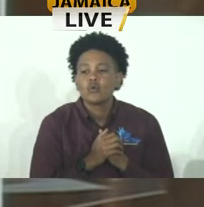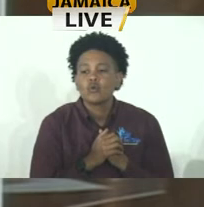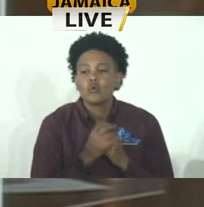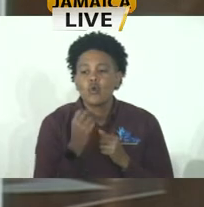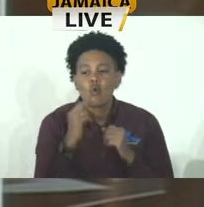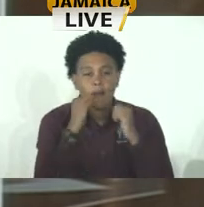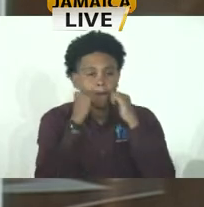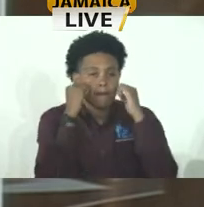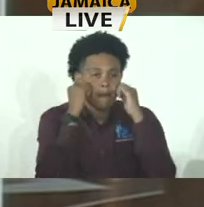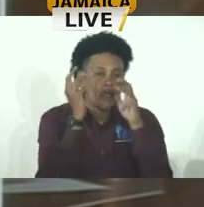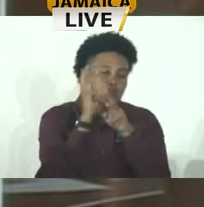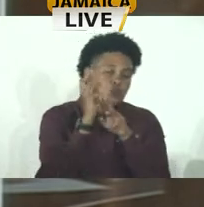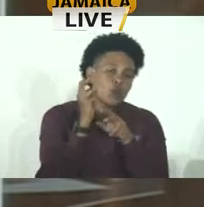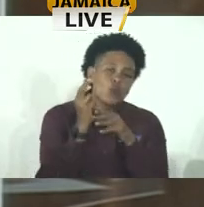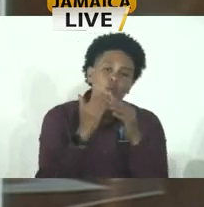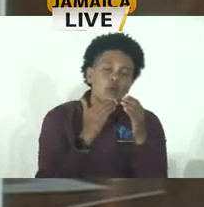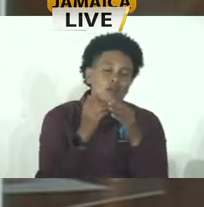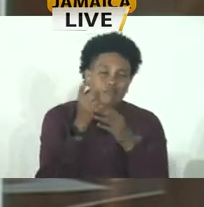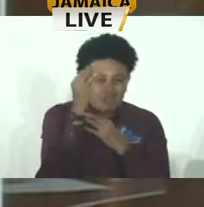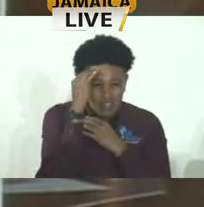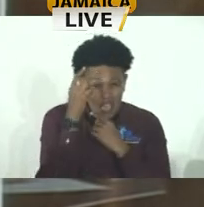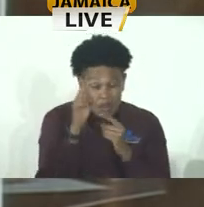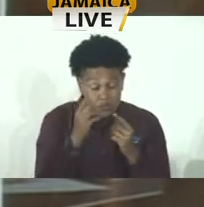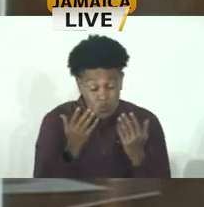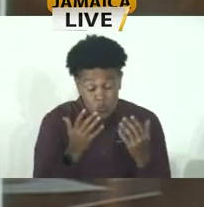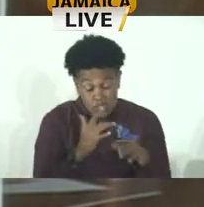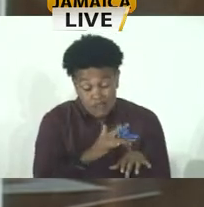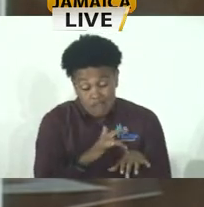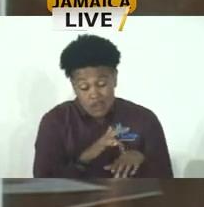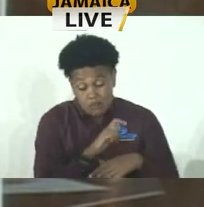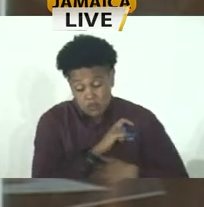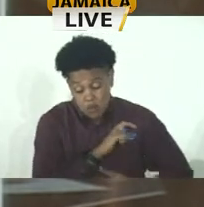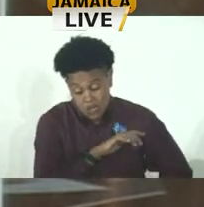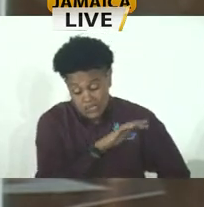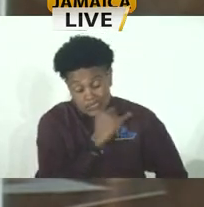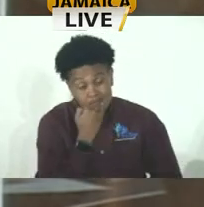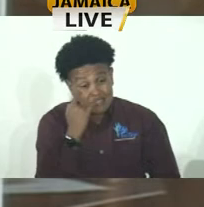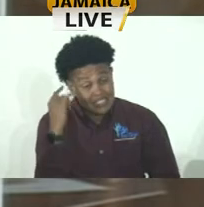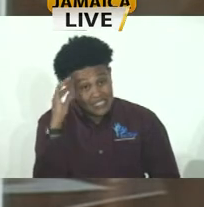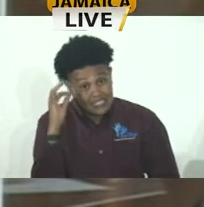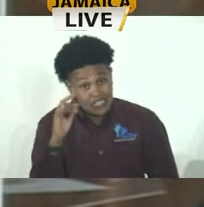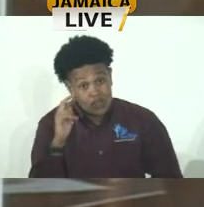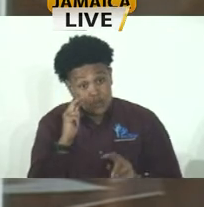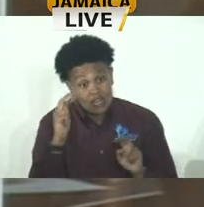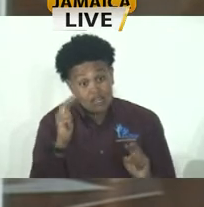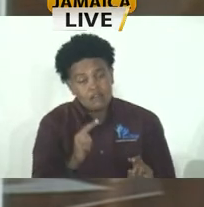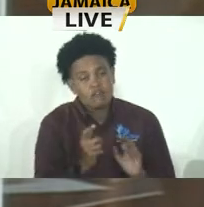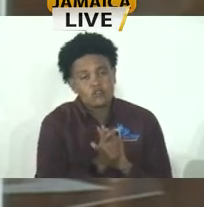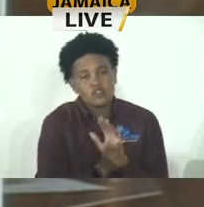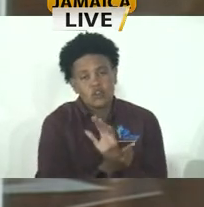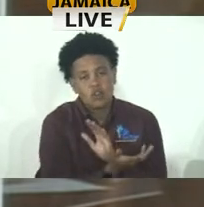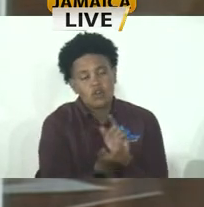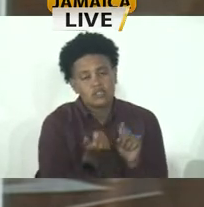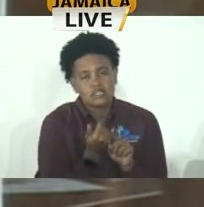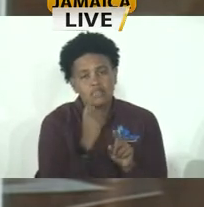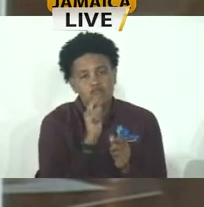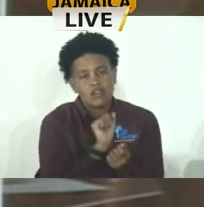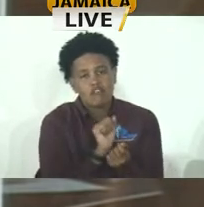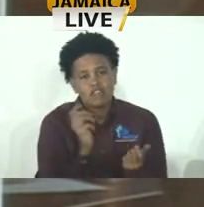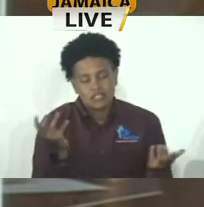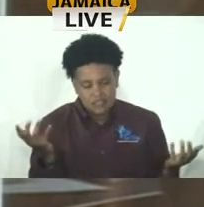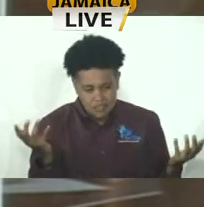squaring or whatever it may be so what is available to the police if they decide to enforce the law is arrest